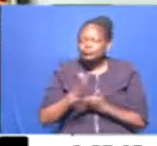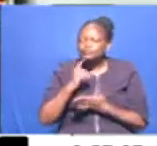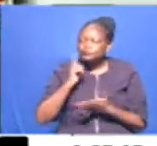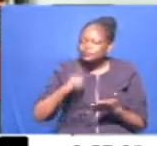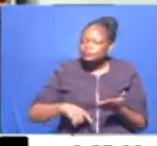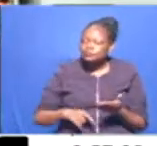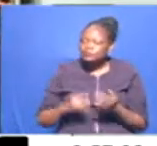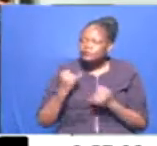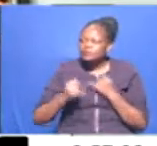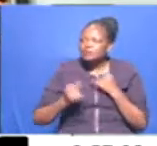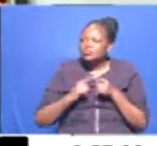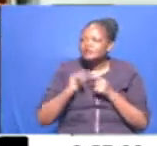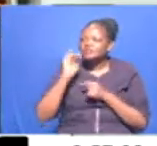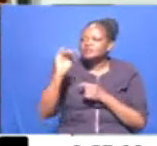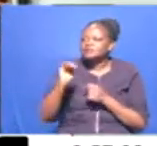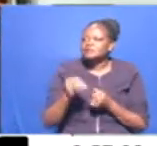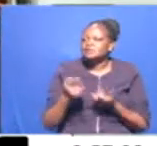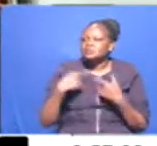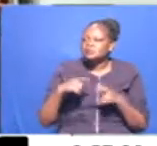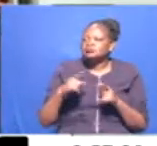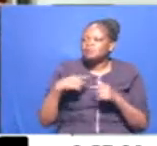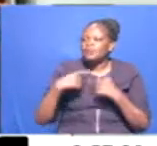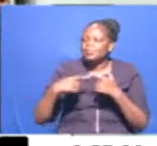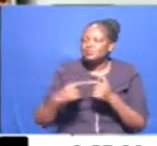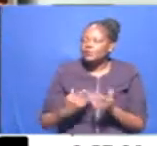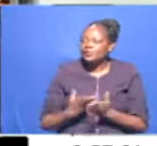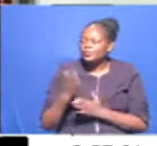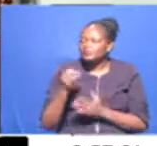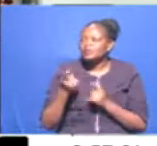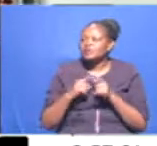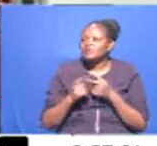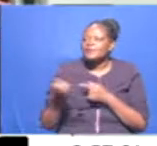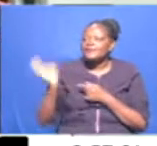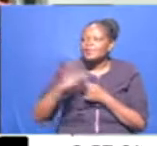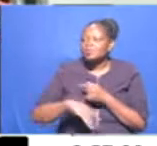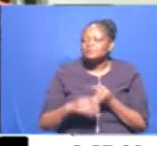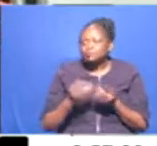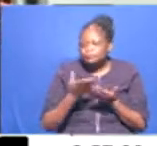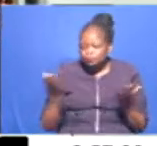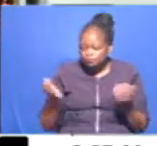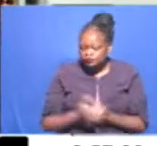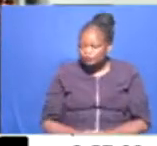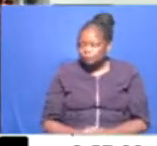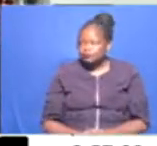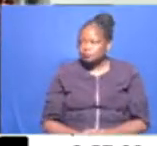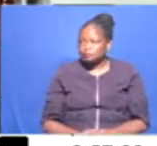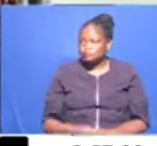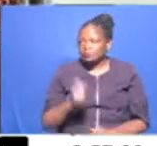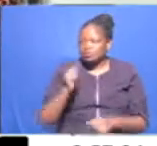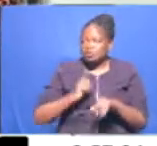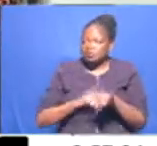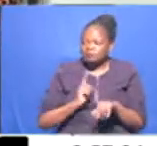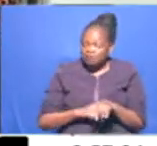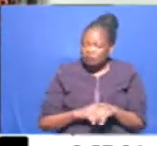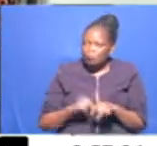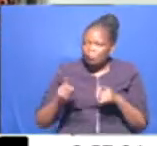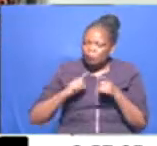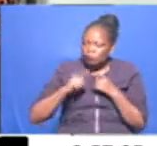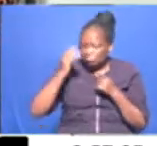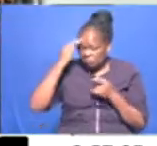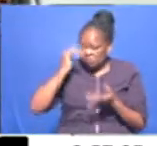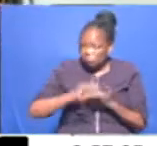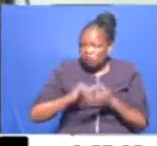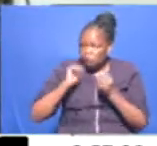end, you can even ask, let me process through this and I'll come back to you. So other times, when you know that you can